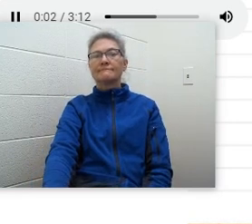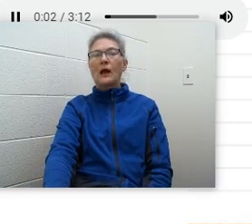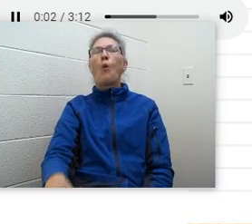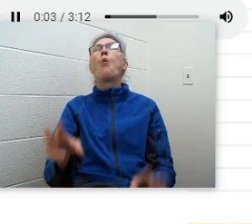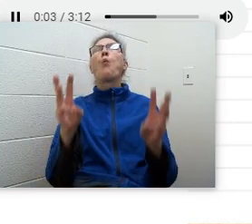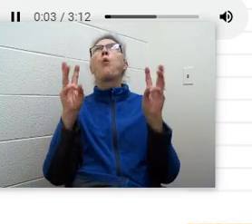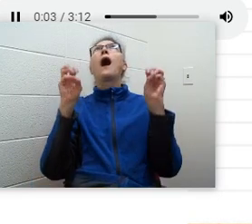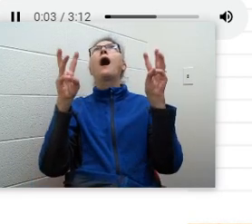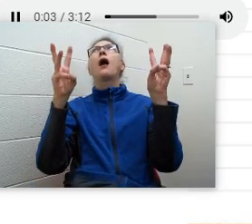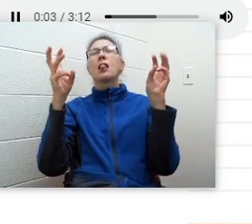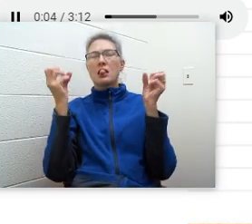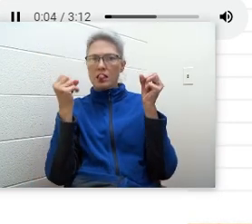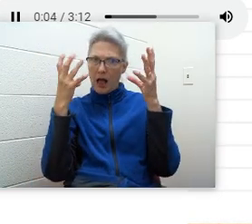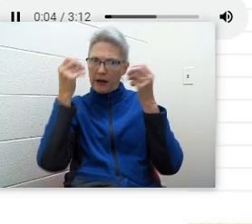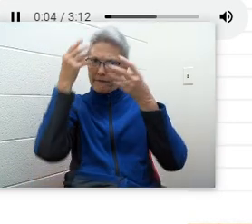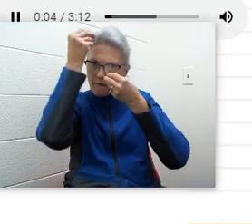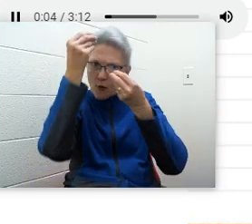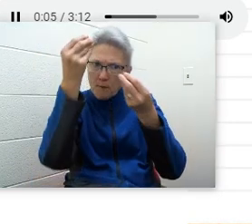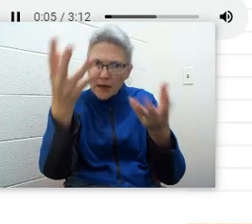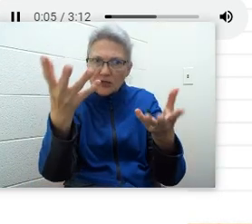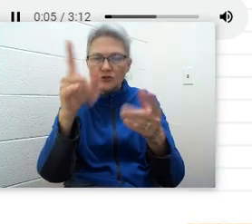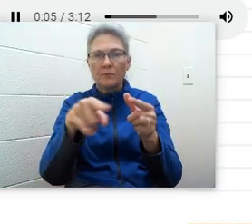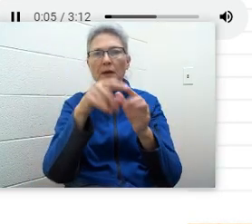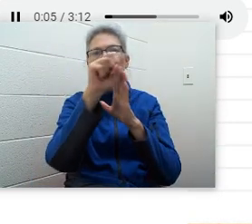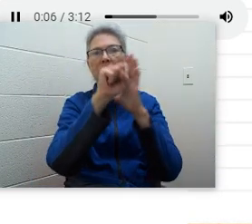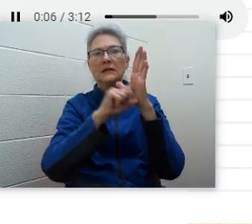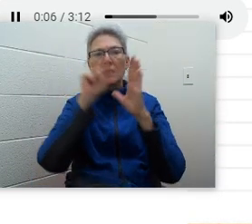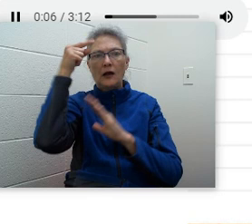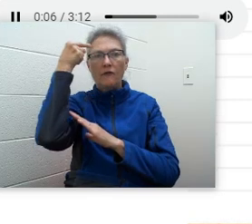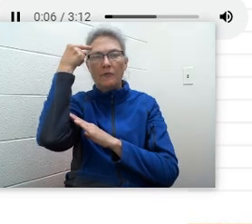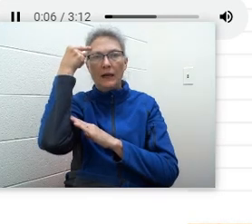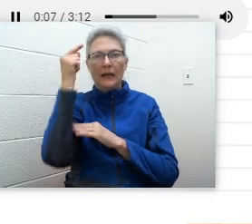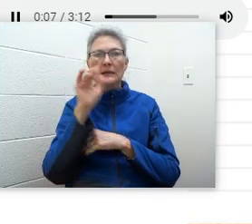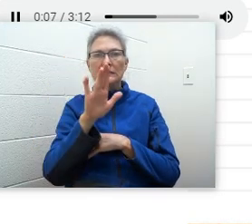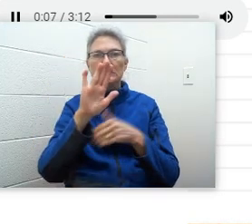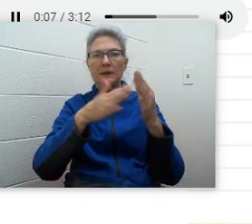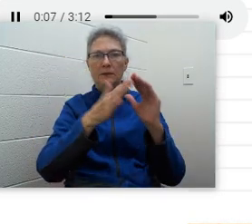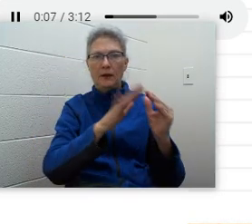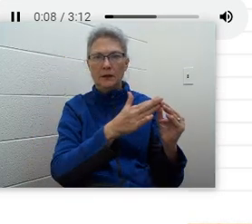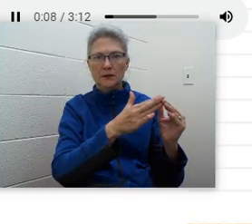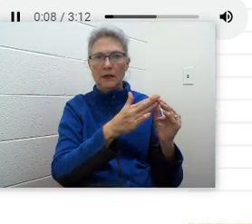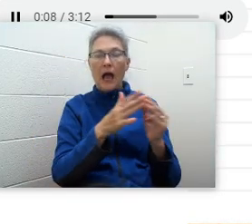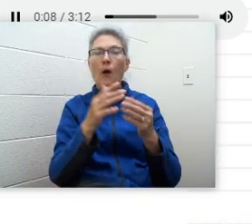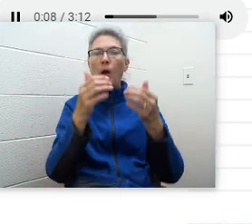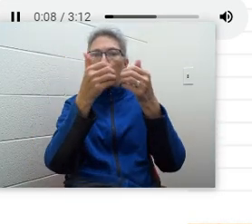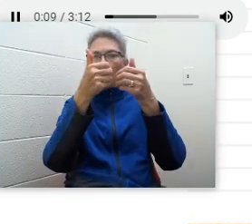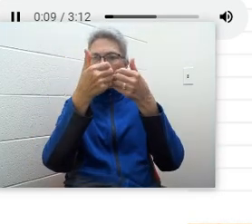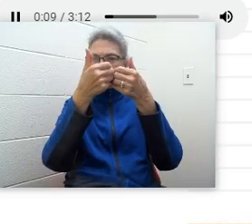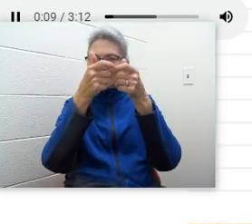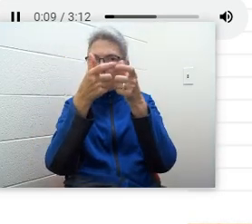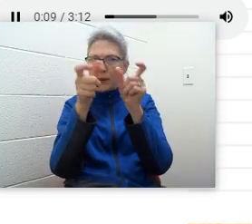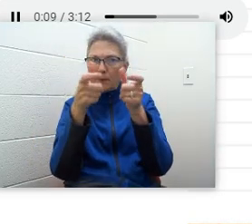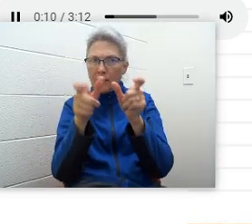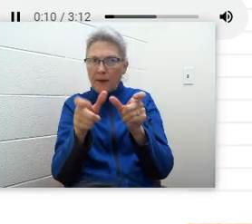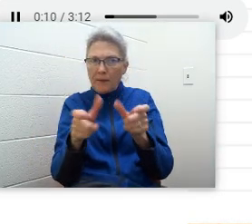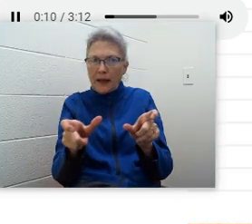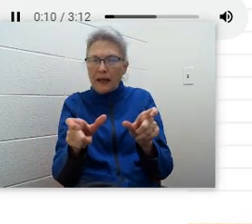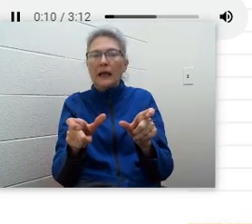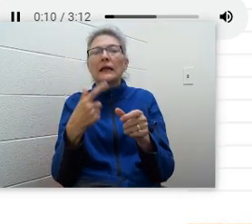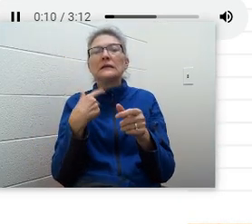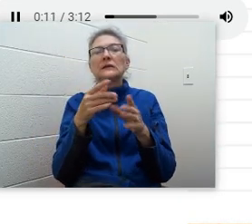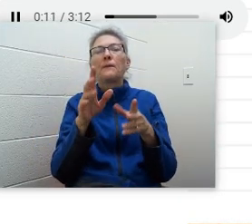Wow, that was a lot of information about the state government and its citizens. I want to break it down and get